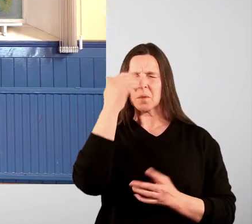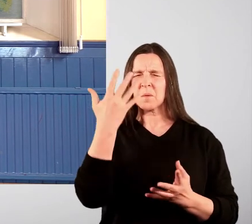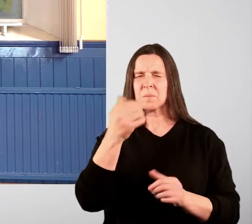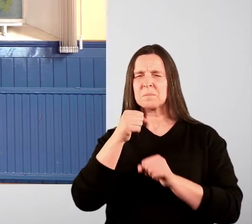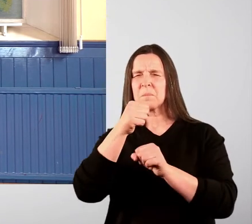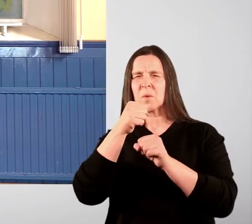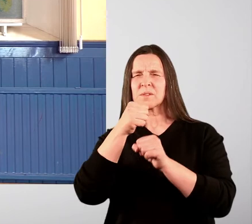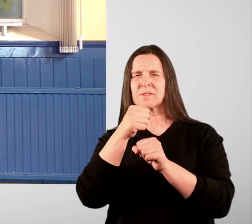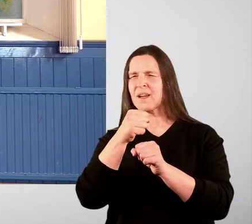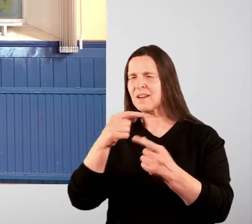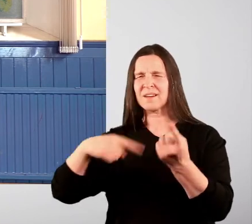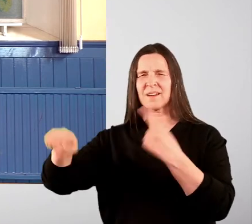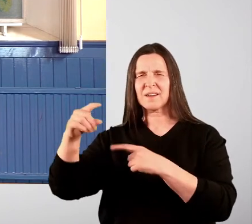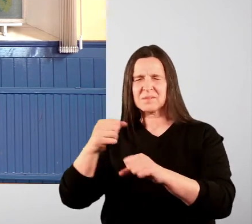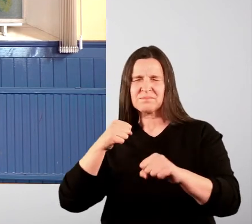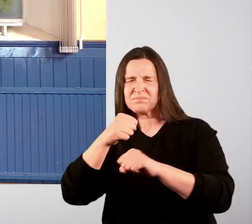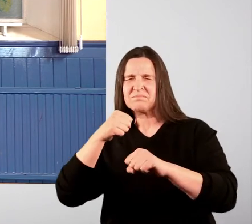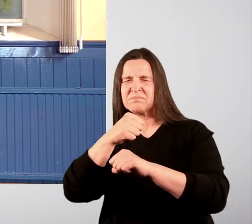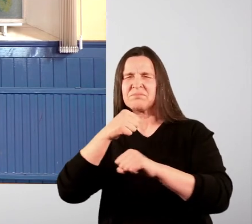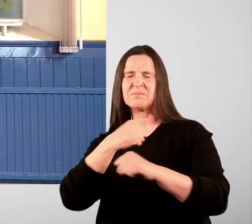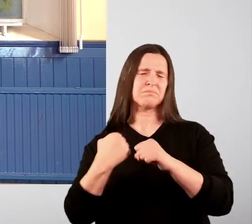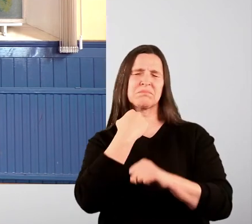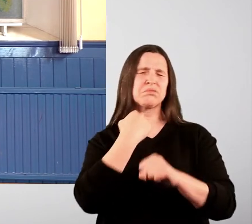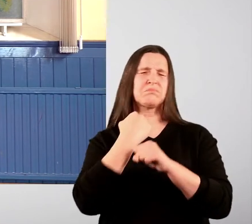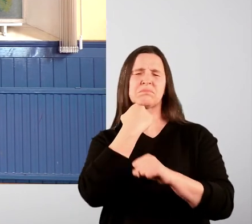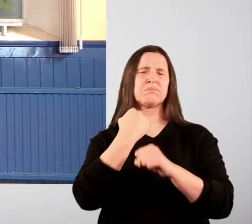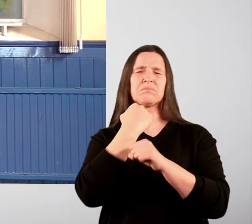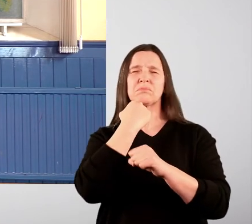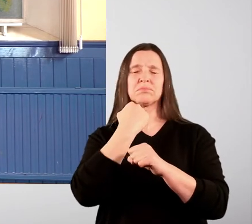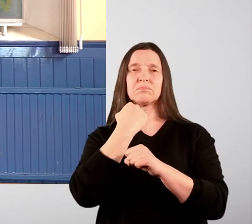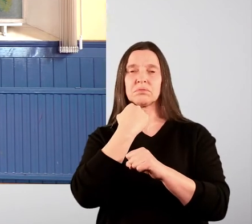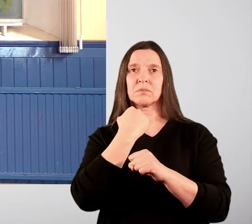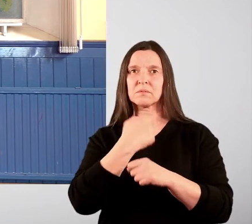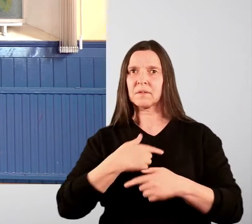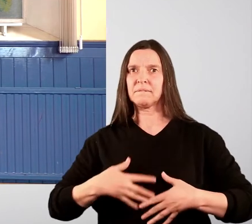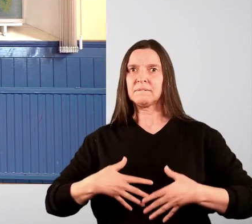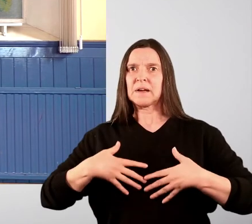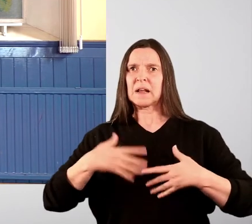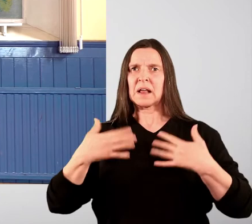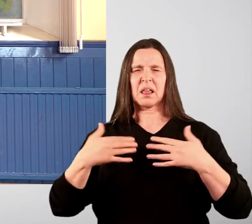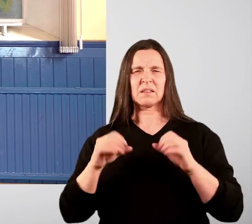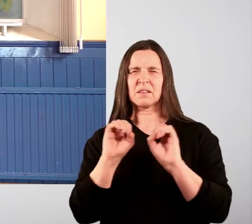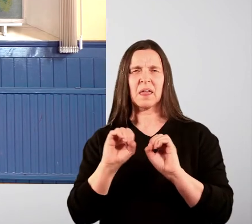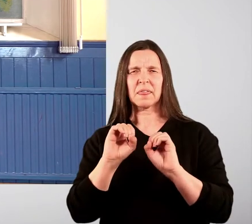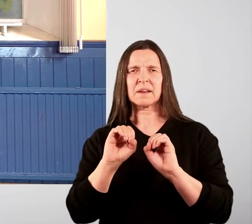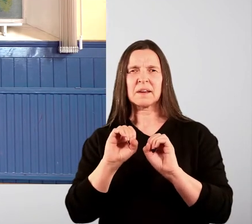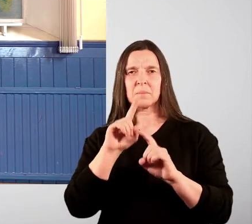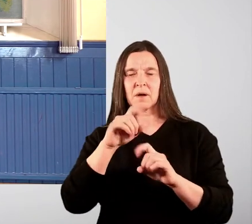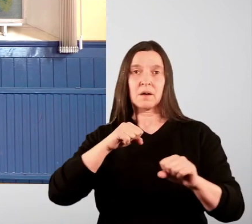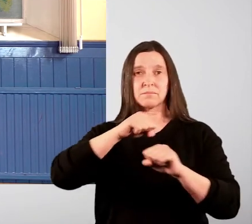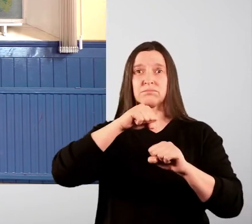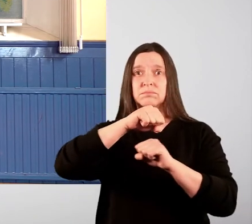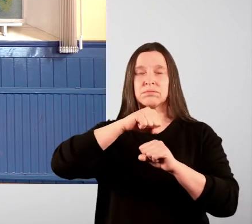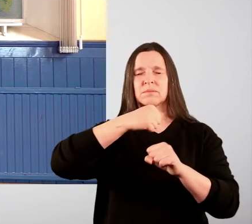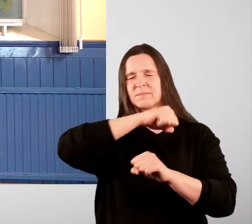lips or the head area and strike in there. The lips are just little sacks of blood. That's all they are. So when you strike them, if